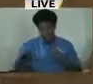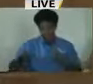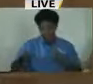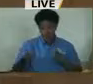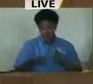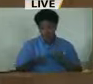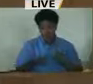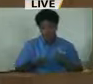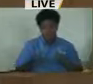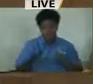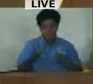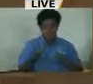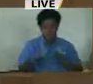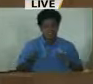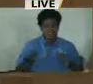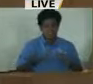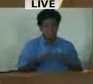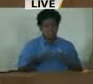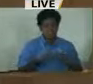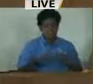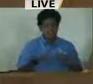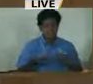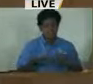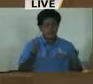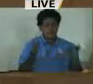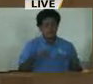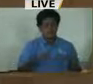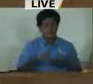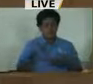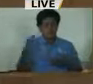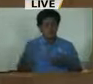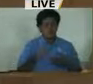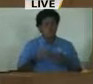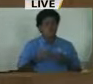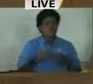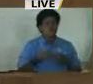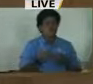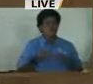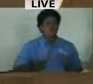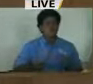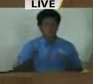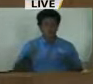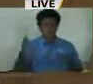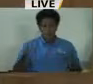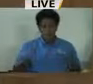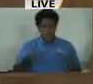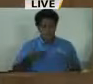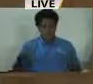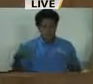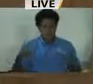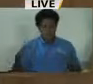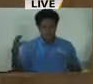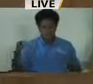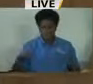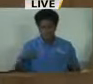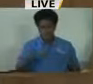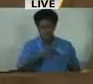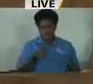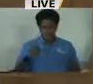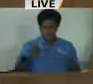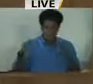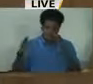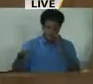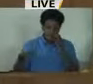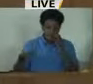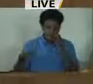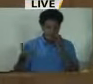about taking an individual out of whatever positions that person has, even though he still remains a member of the governing